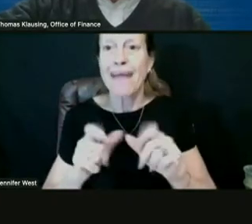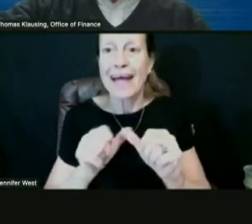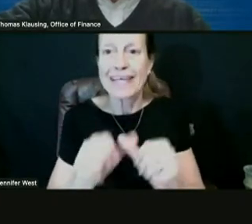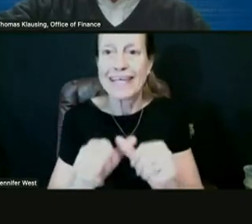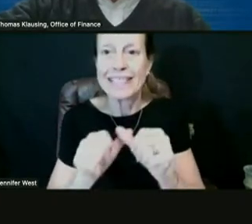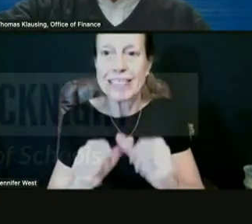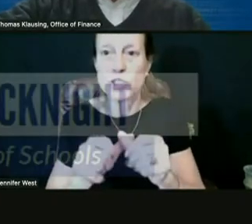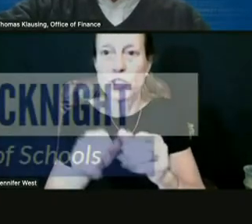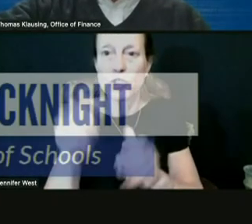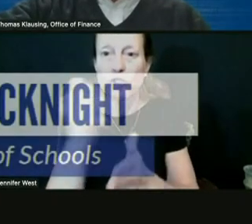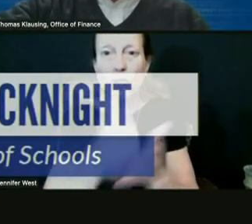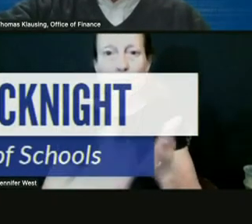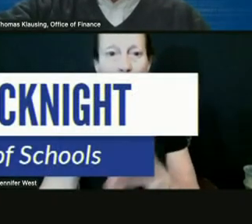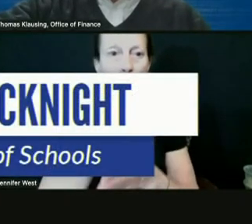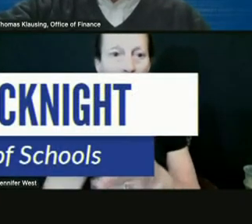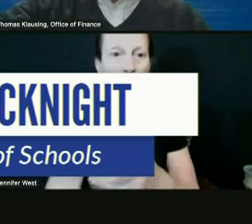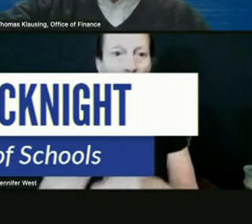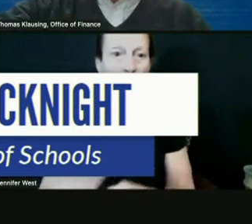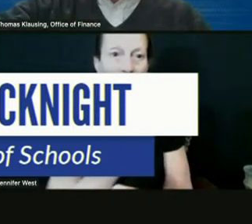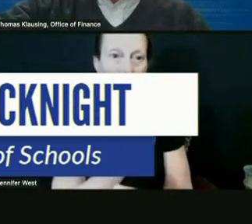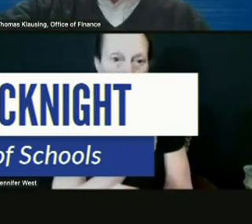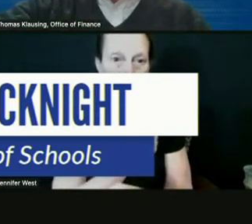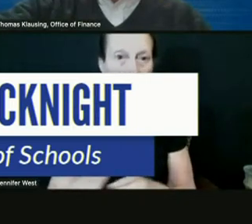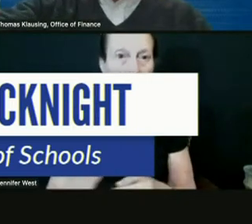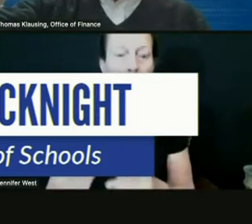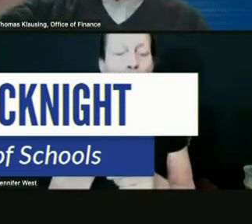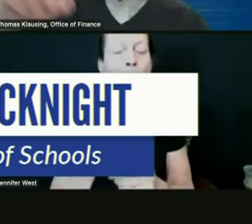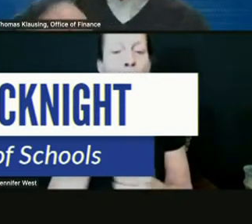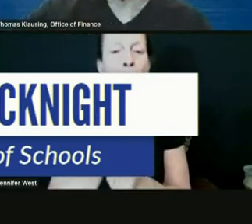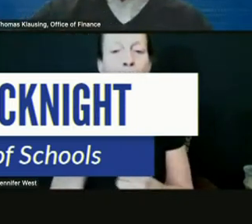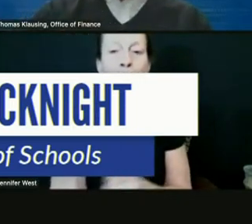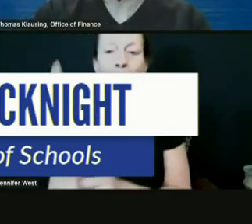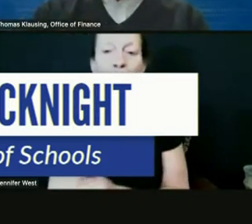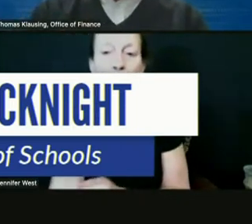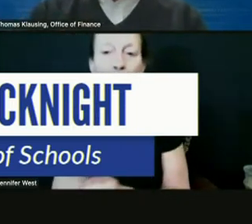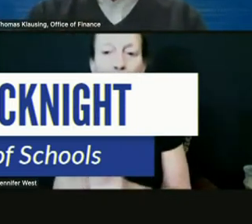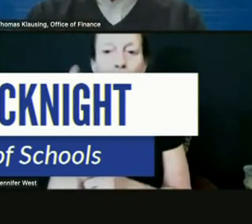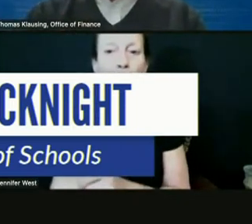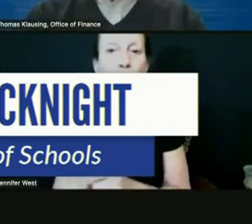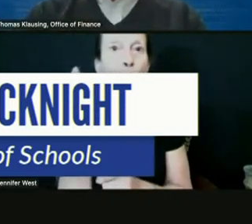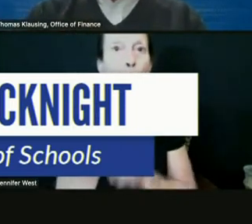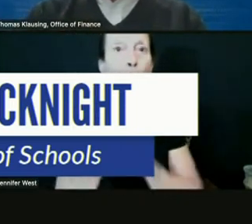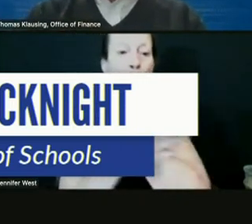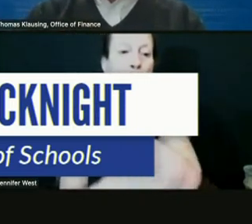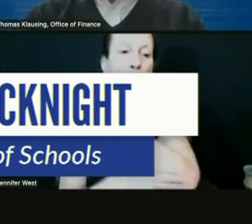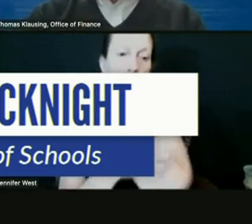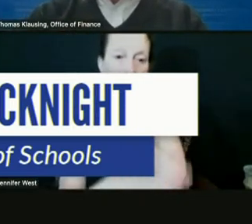believe it was last year, a year before, where we had one of our neighboring counties really become under attack.